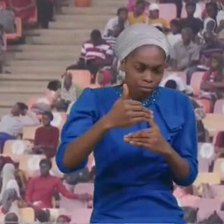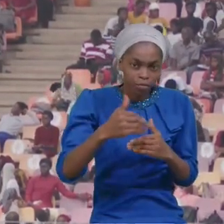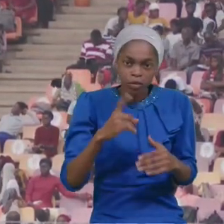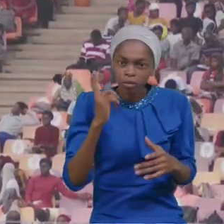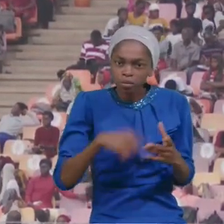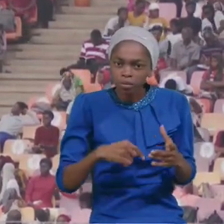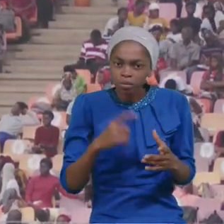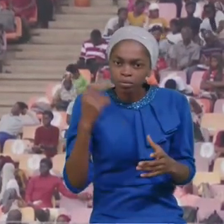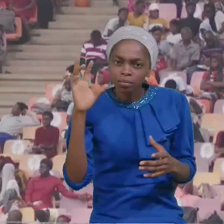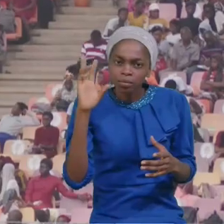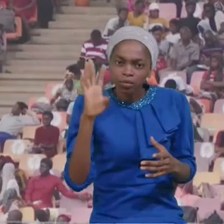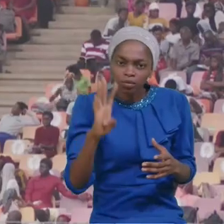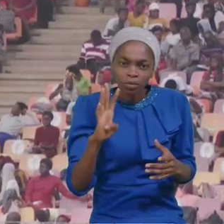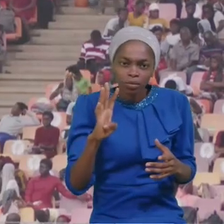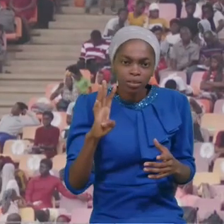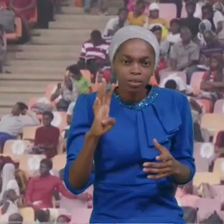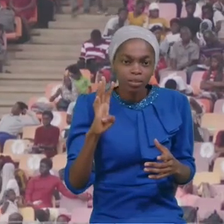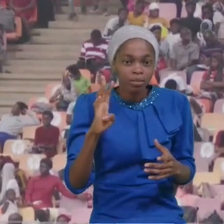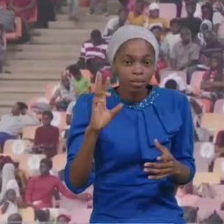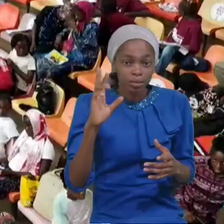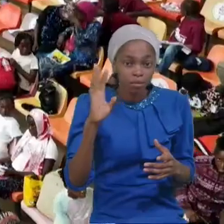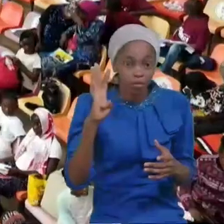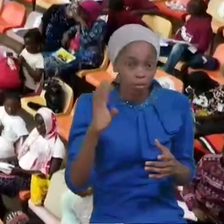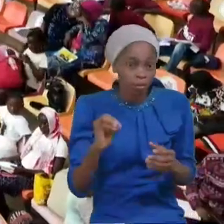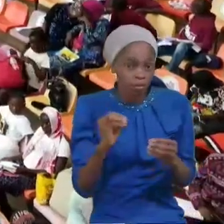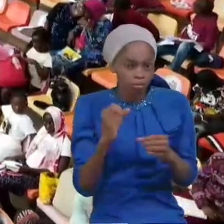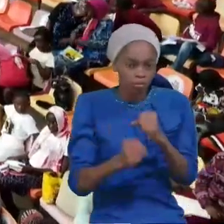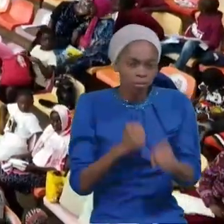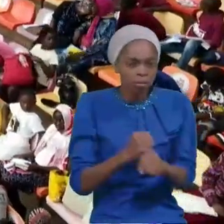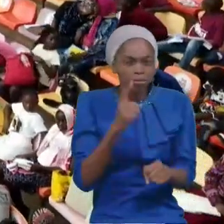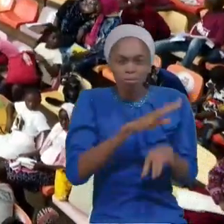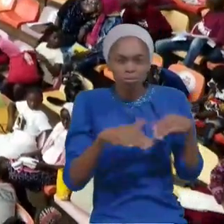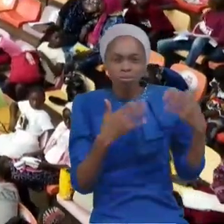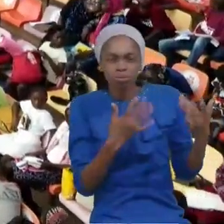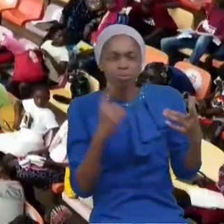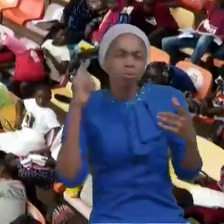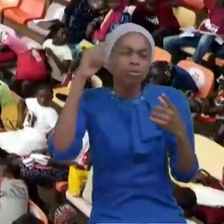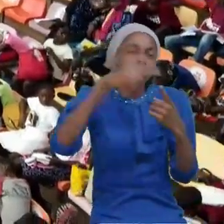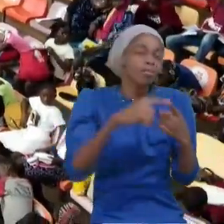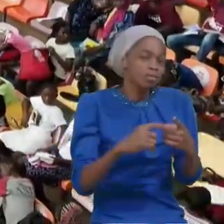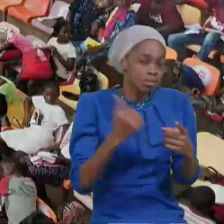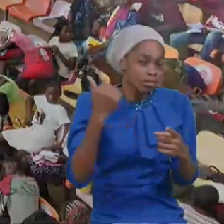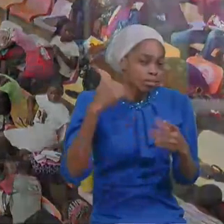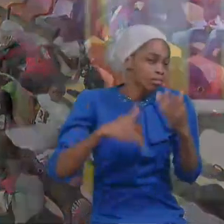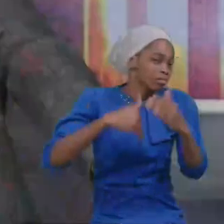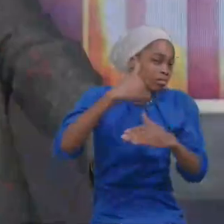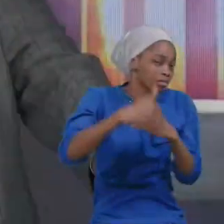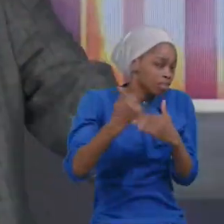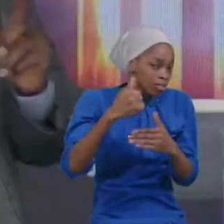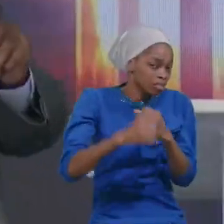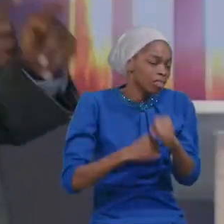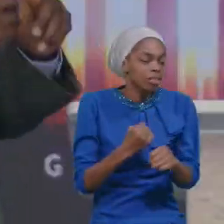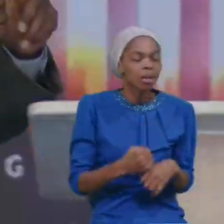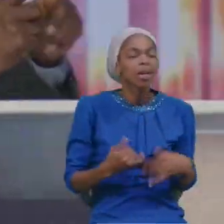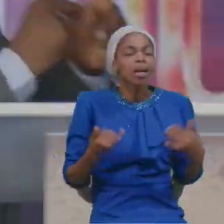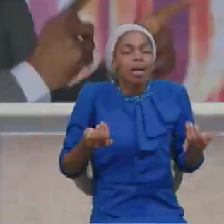years' time. I'm here now. What am I supposed to do here? You should have thought about that 10 years ago.